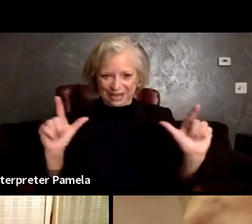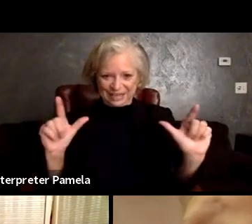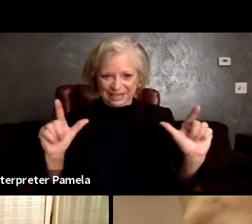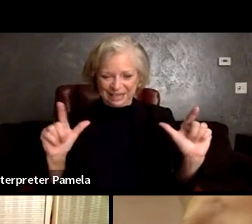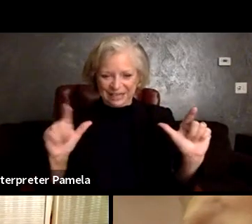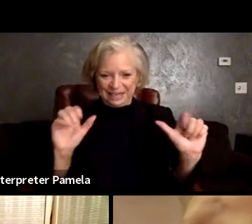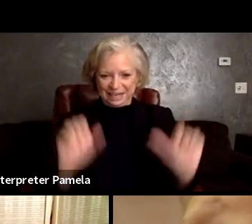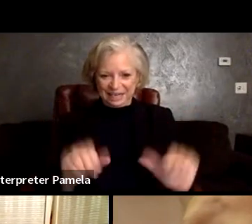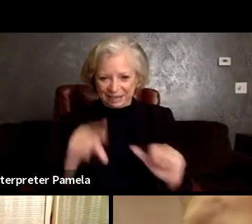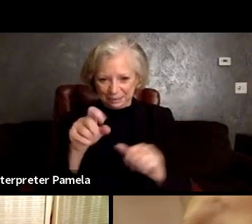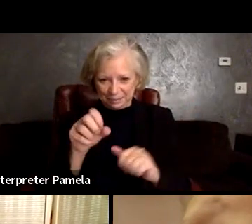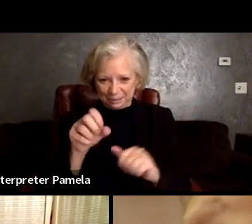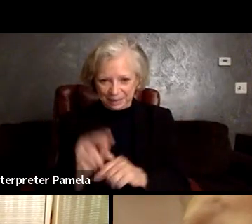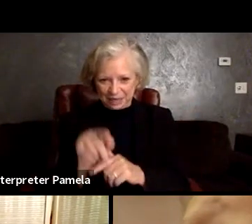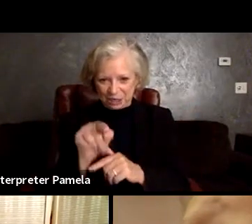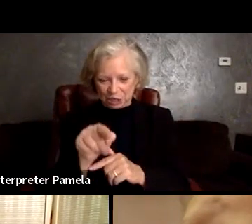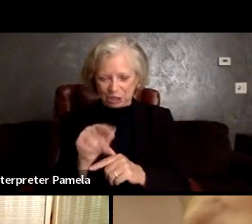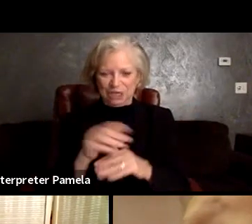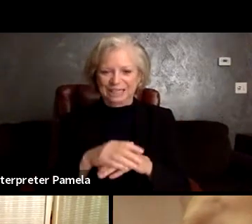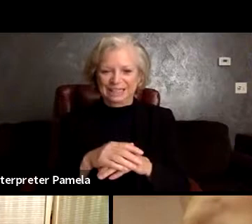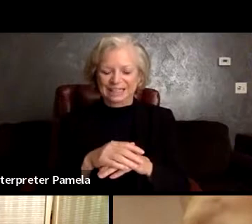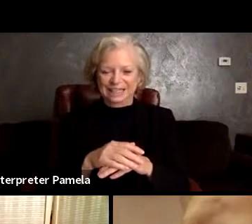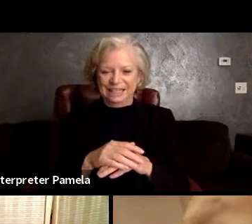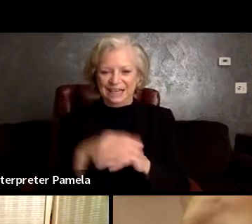pin her to the top.